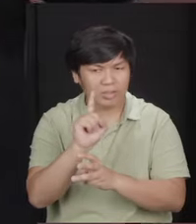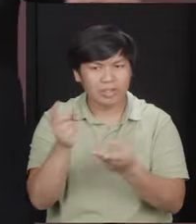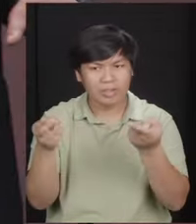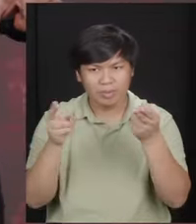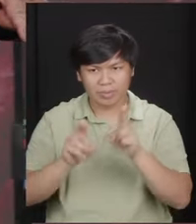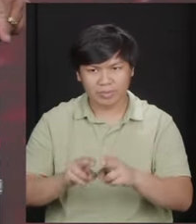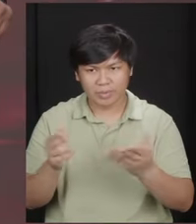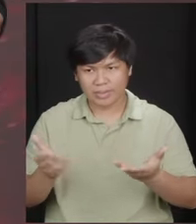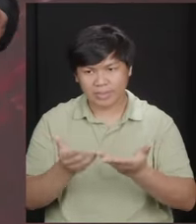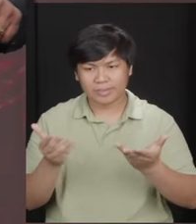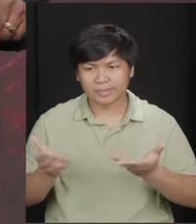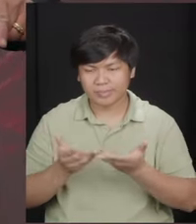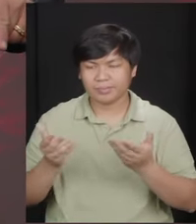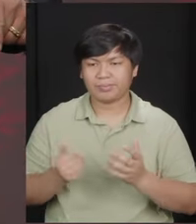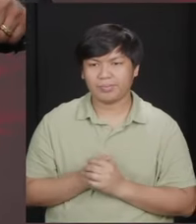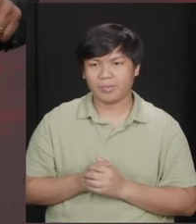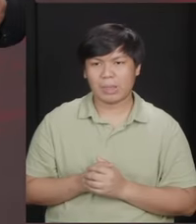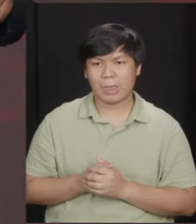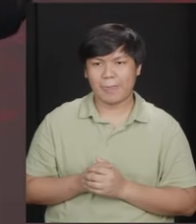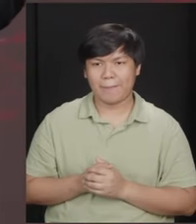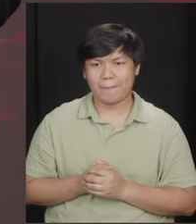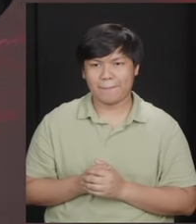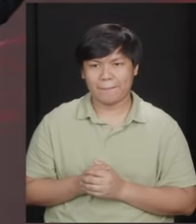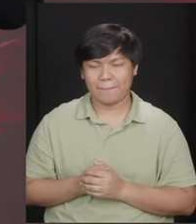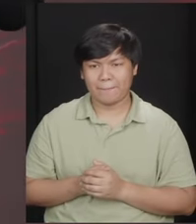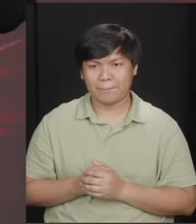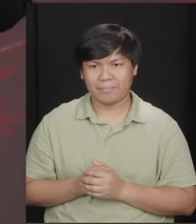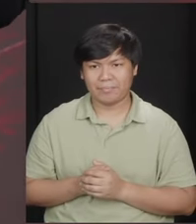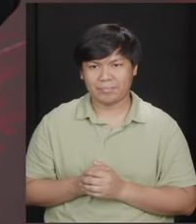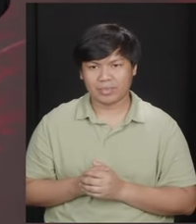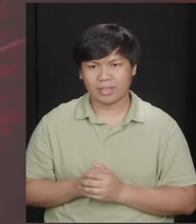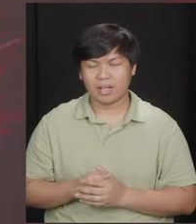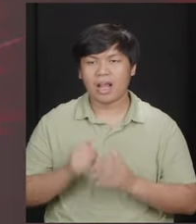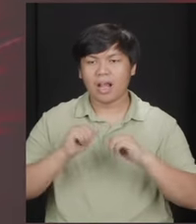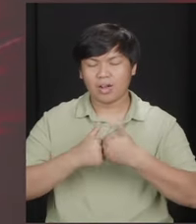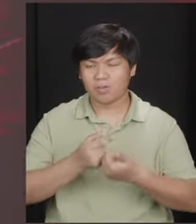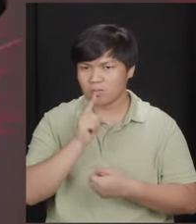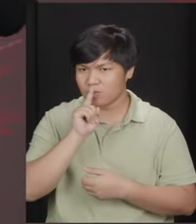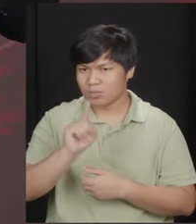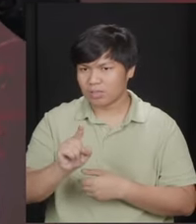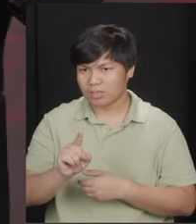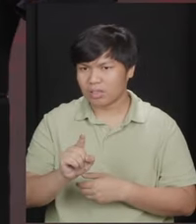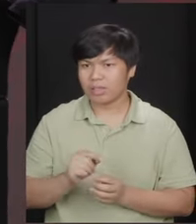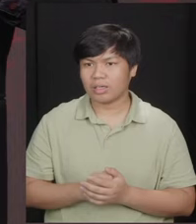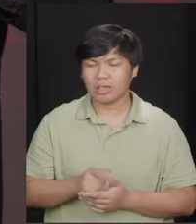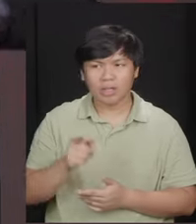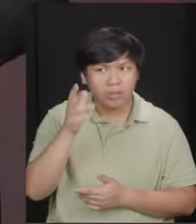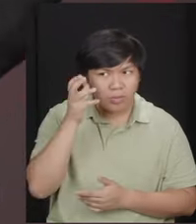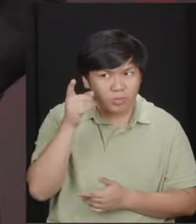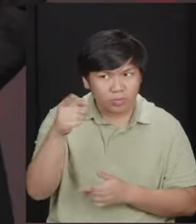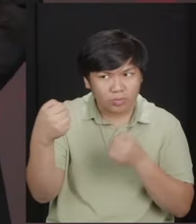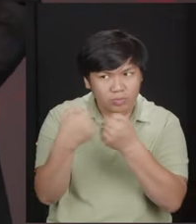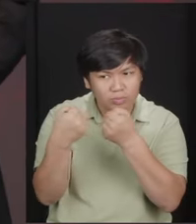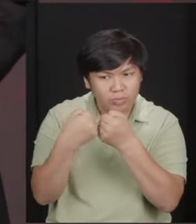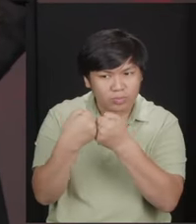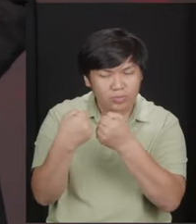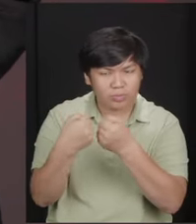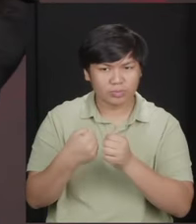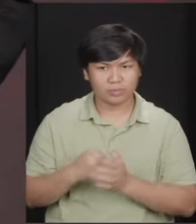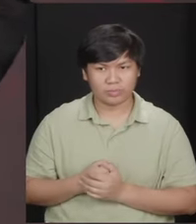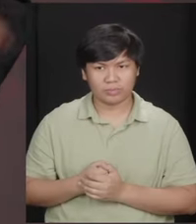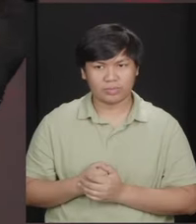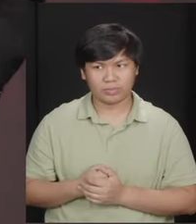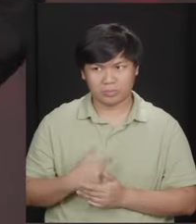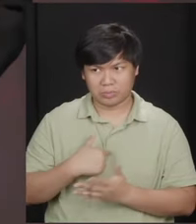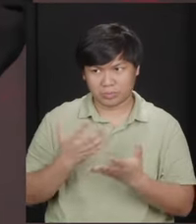here. And they have one or two responses depending on who you are. Oh, I heard you're fighting among yourselves. You